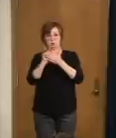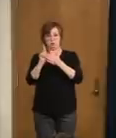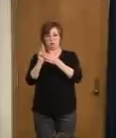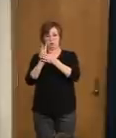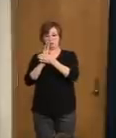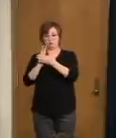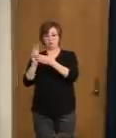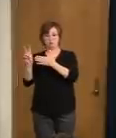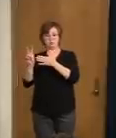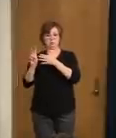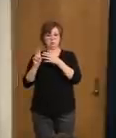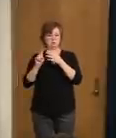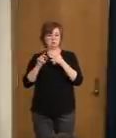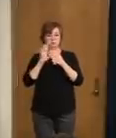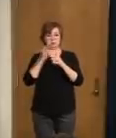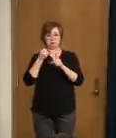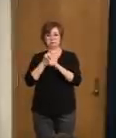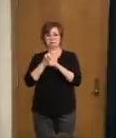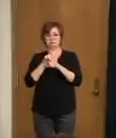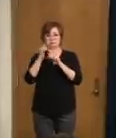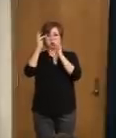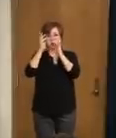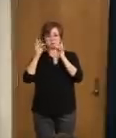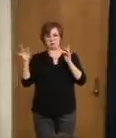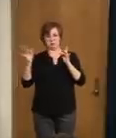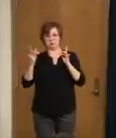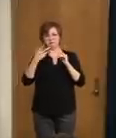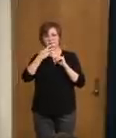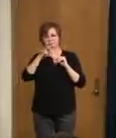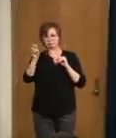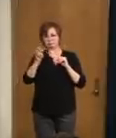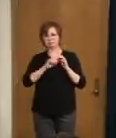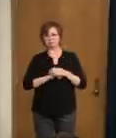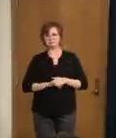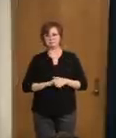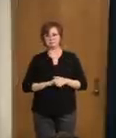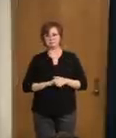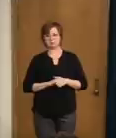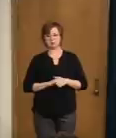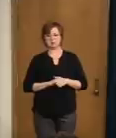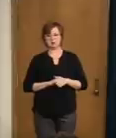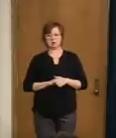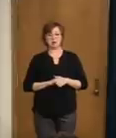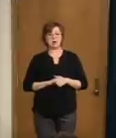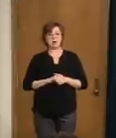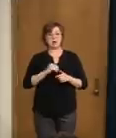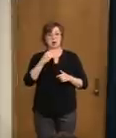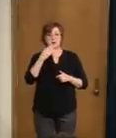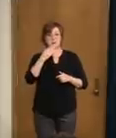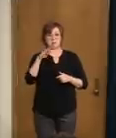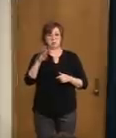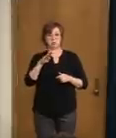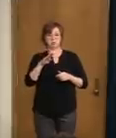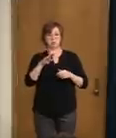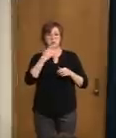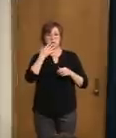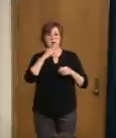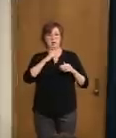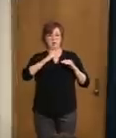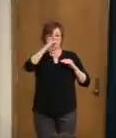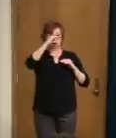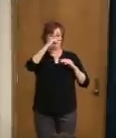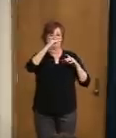Again, the upper limit of the blue bar is not something we want to see. And certainly the red bar, which shows